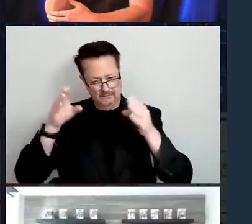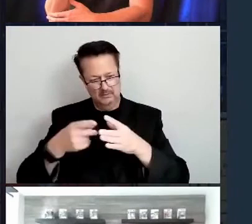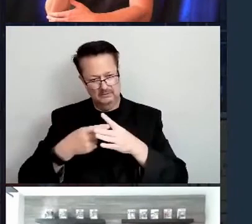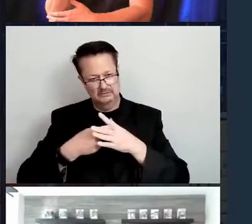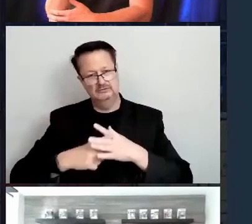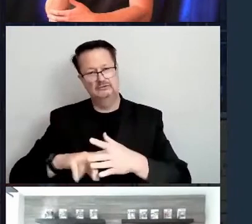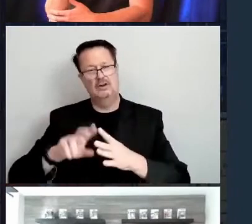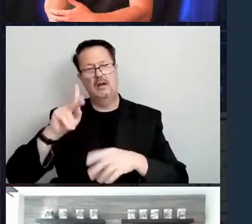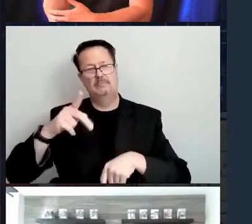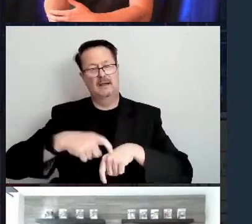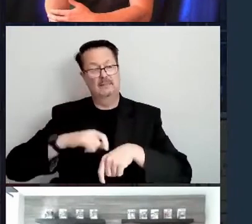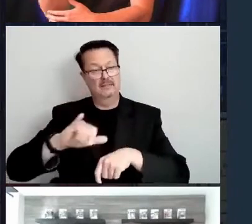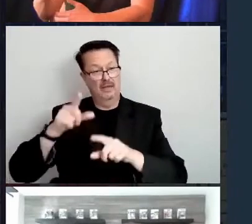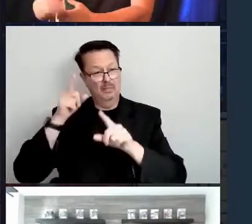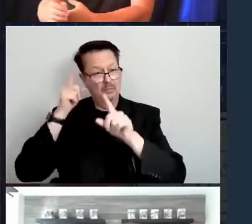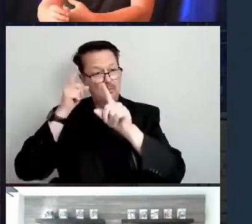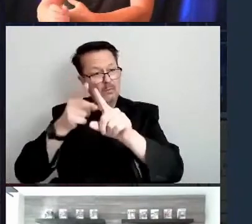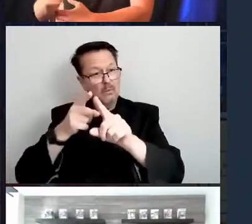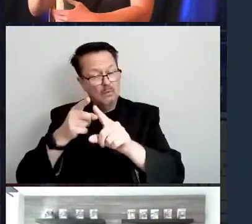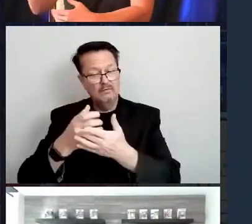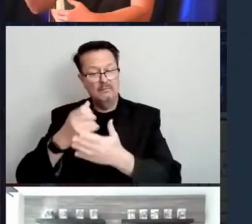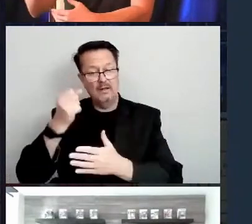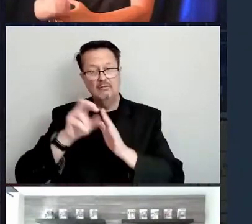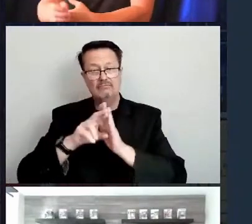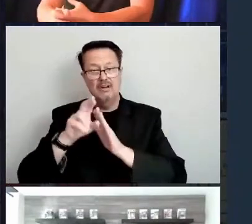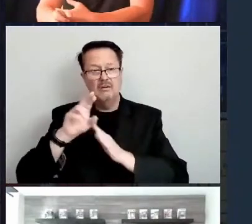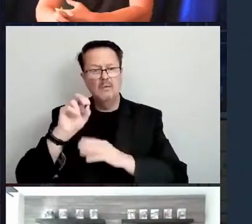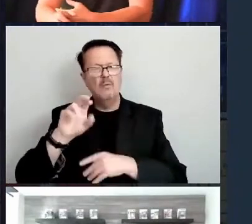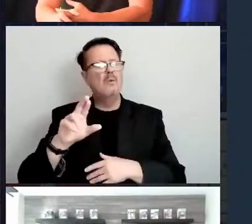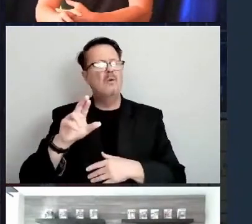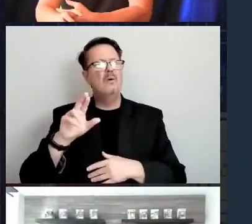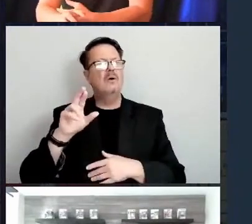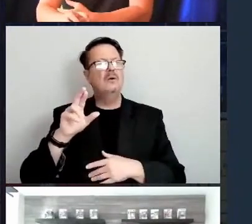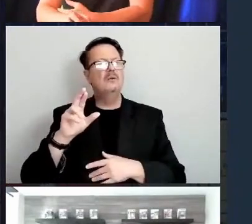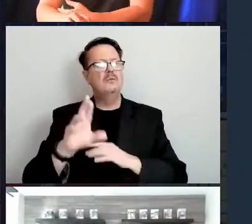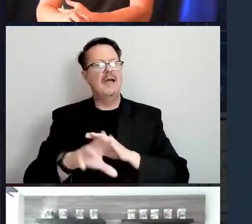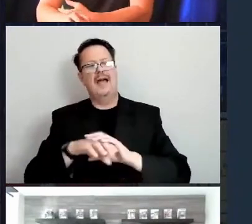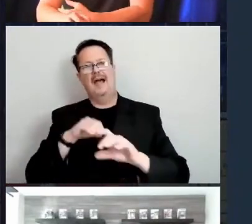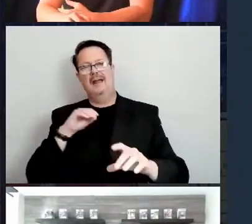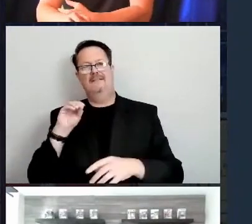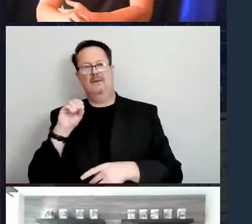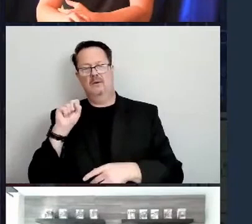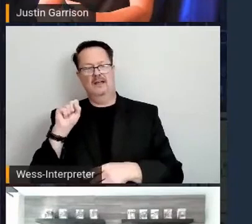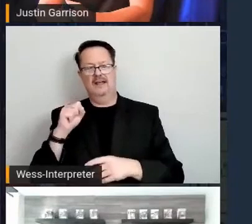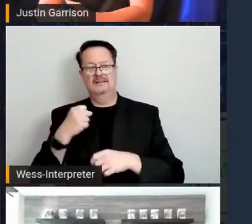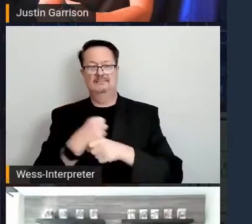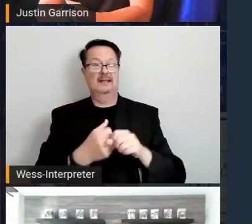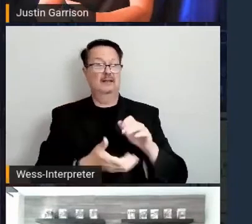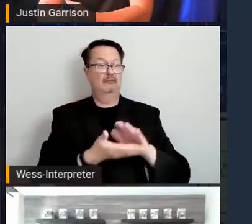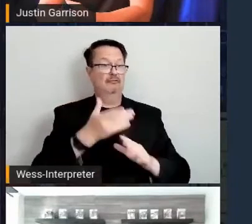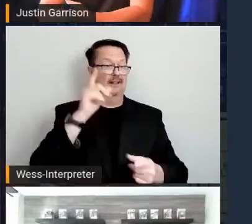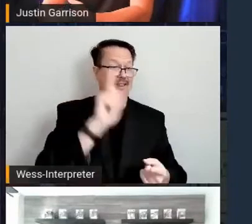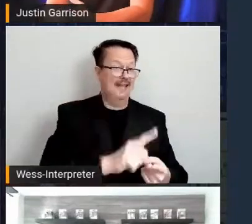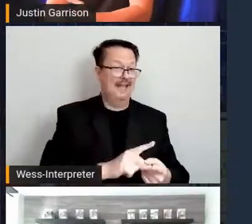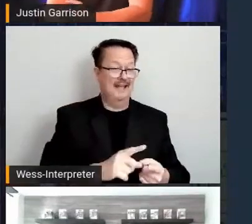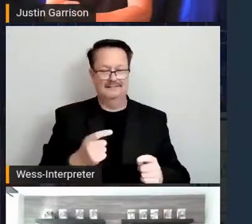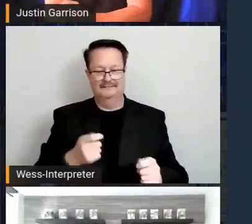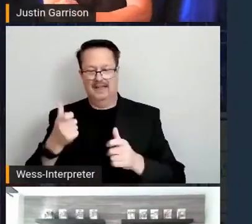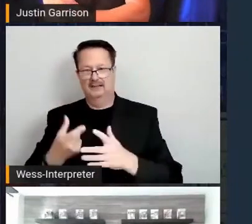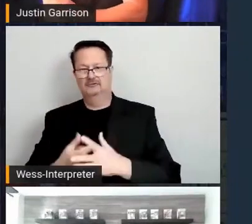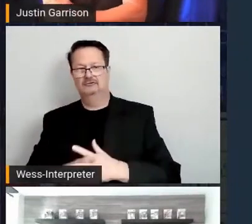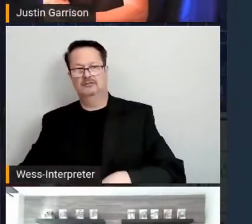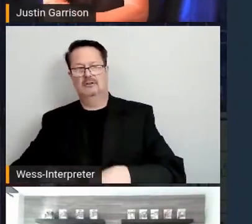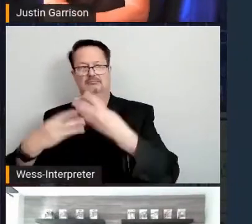specific goal of Bottlerocket, or just happens to be, when you strip out an OS and make it run less things, we also get faster startup